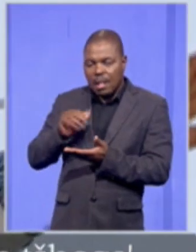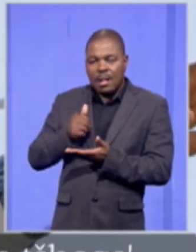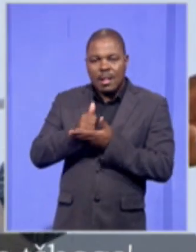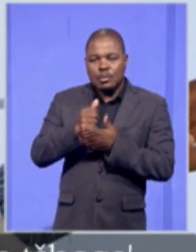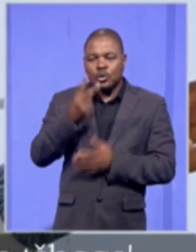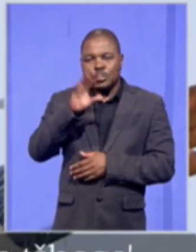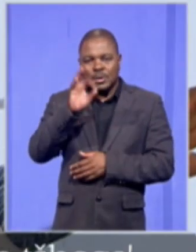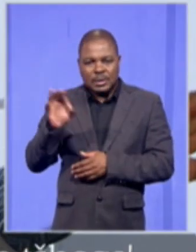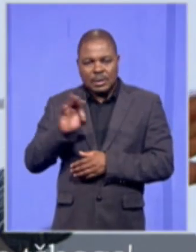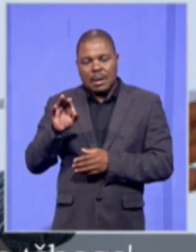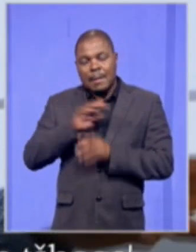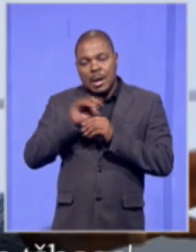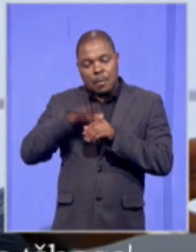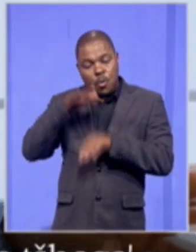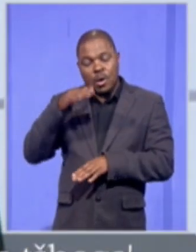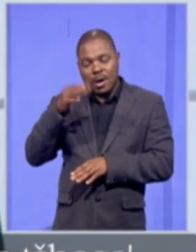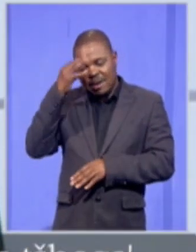Otherwise, the rest is government.